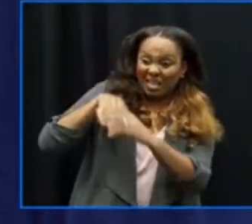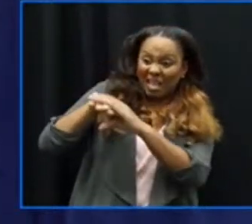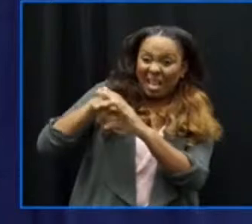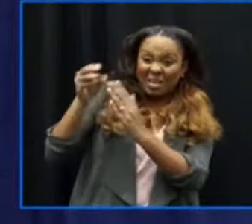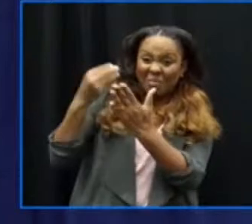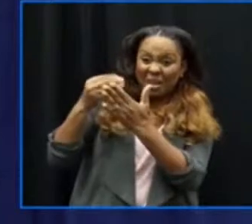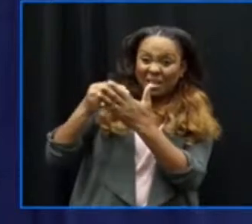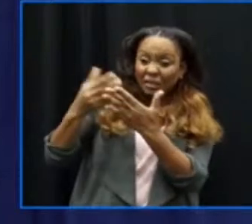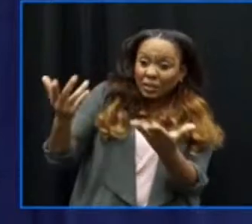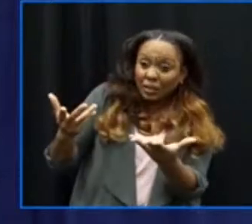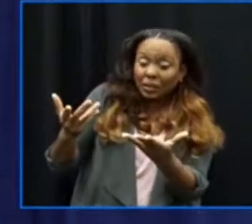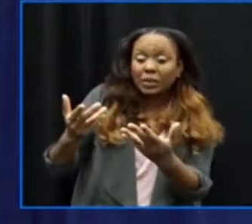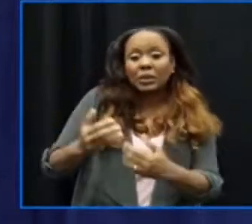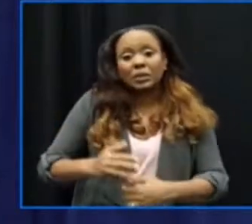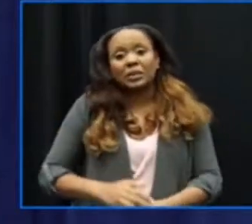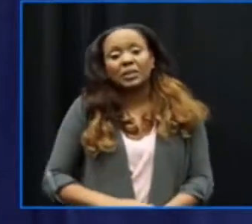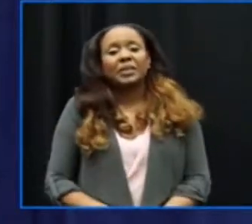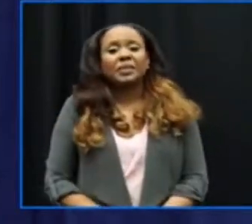did.